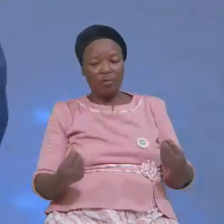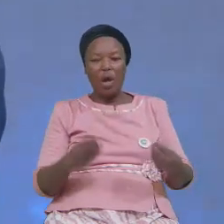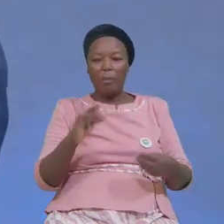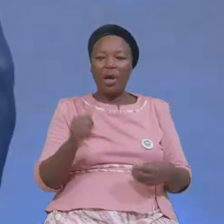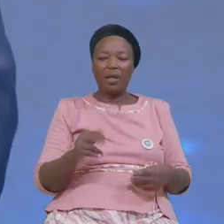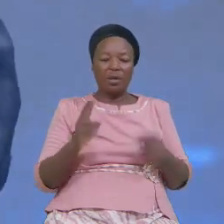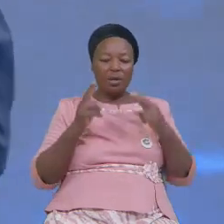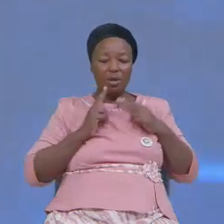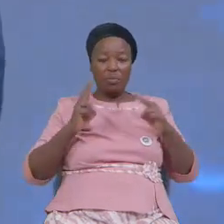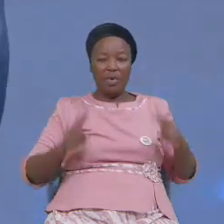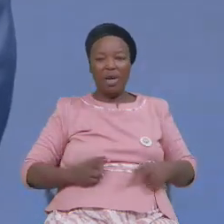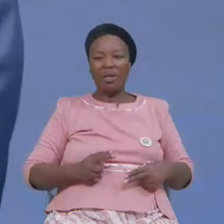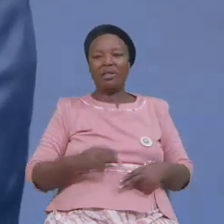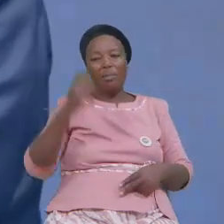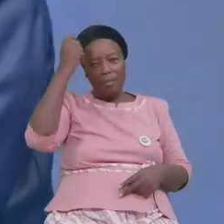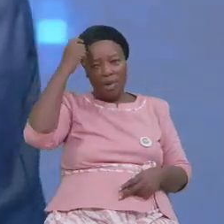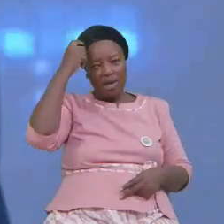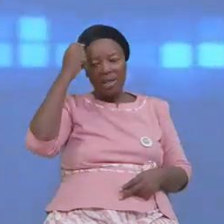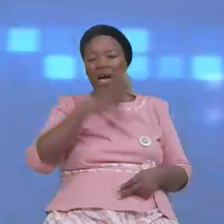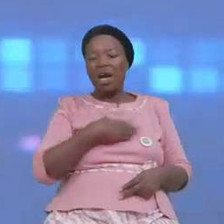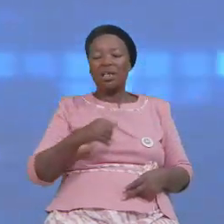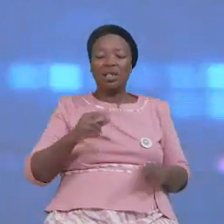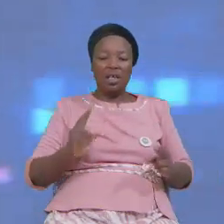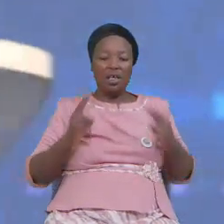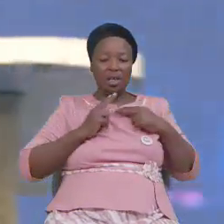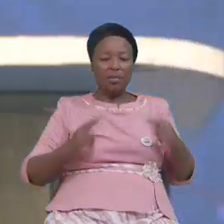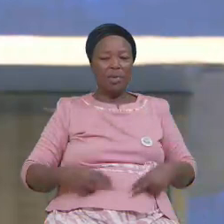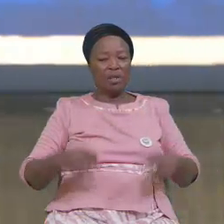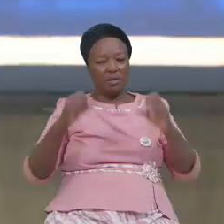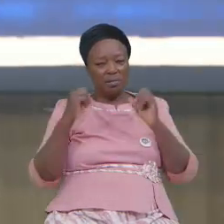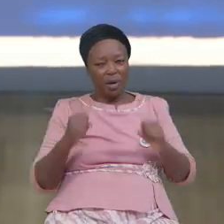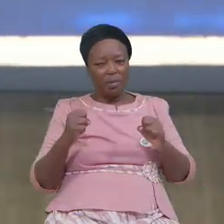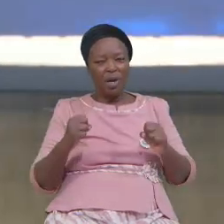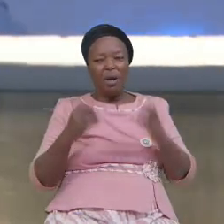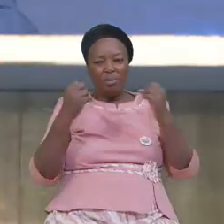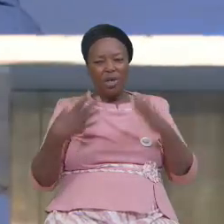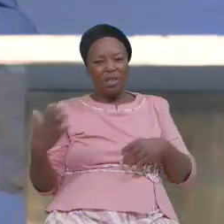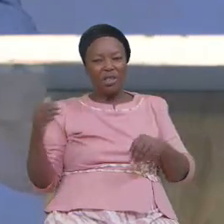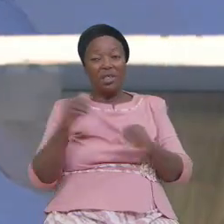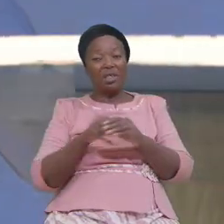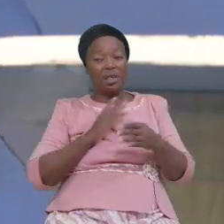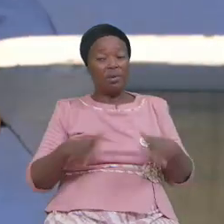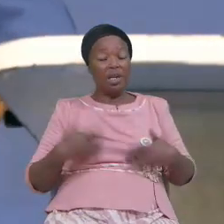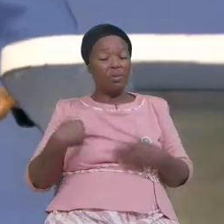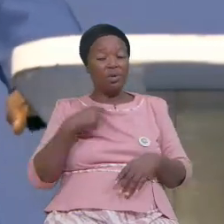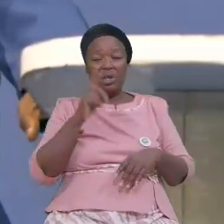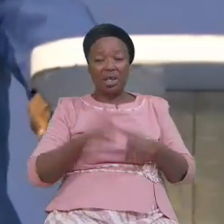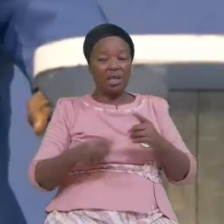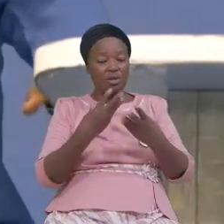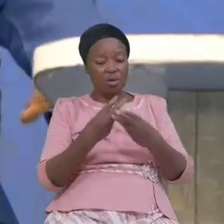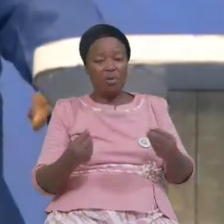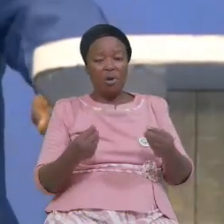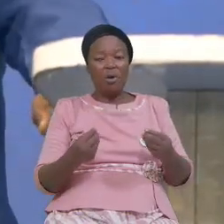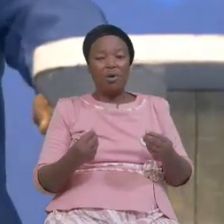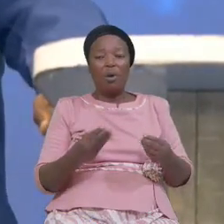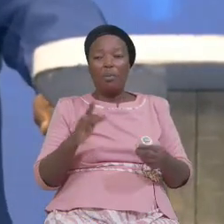might. Many things in our lives we cannot resolve by human power.